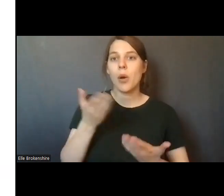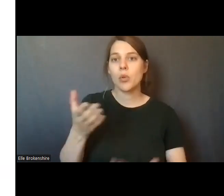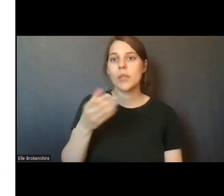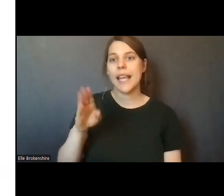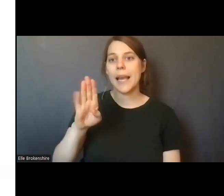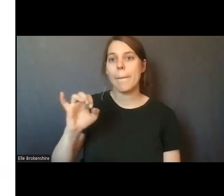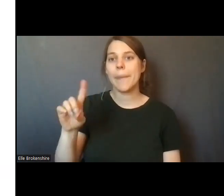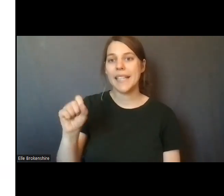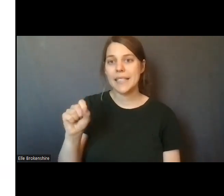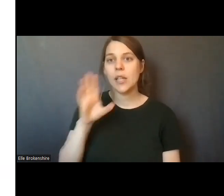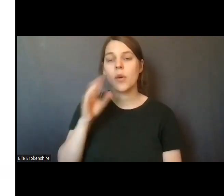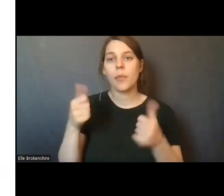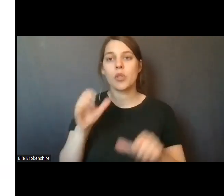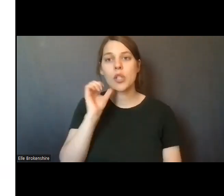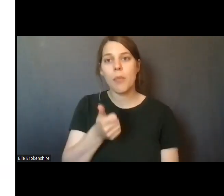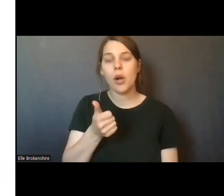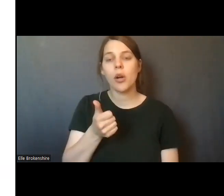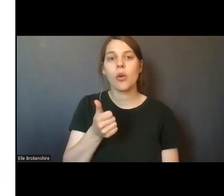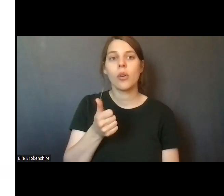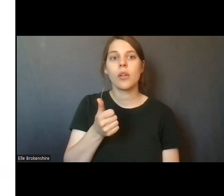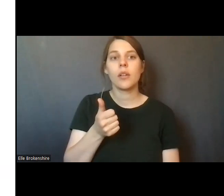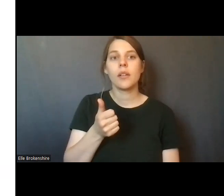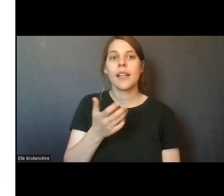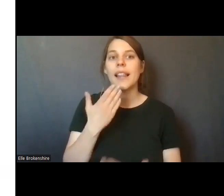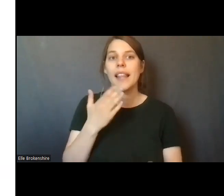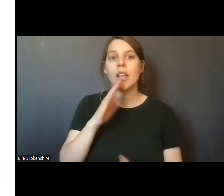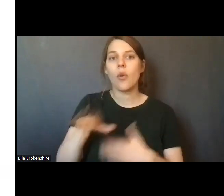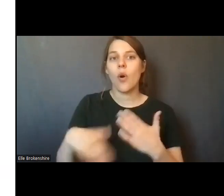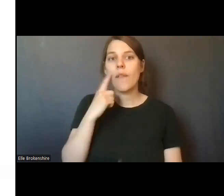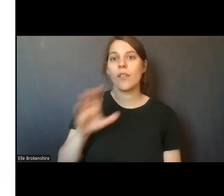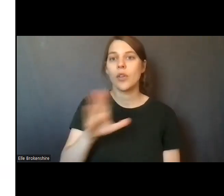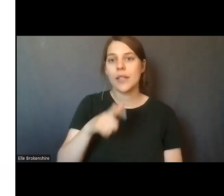March 14th. Happy to take any questions, but thank you all for your time.